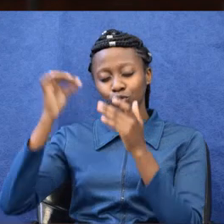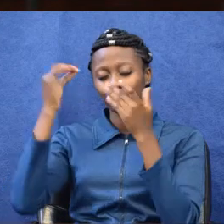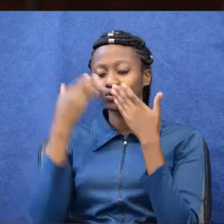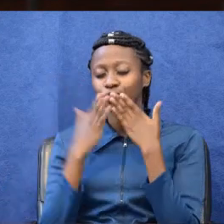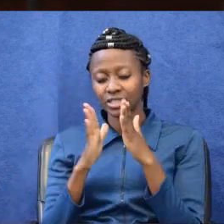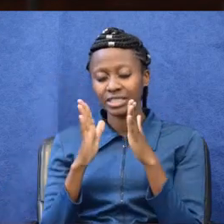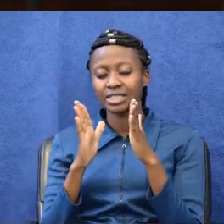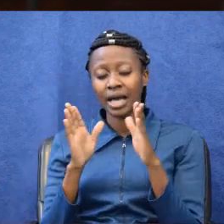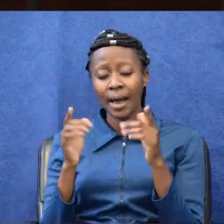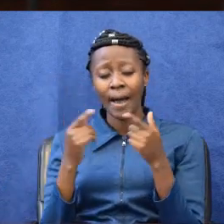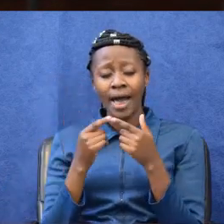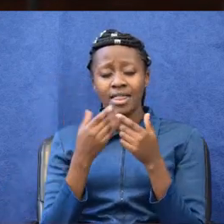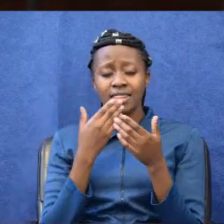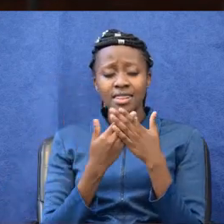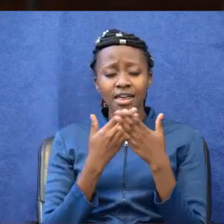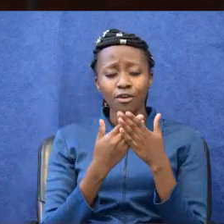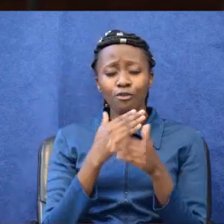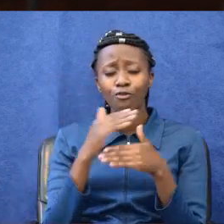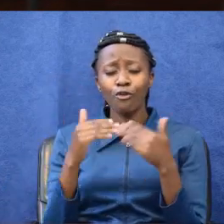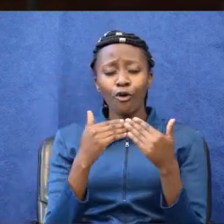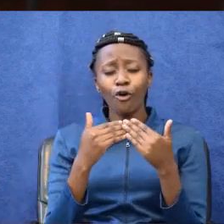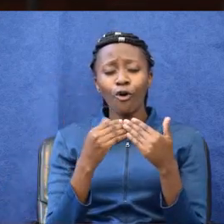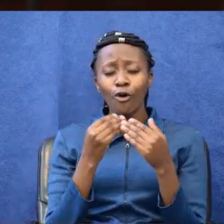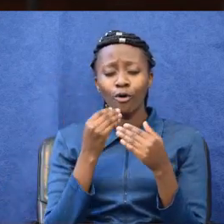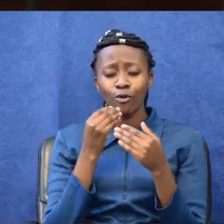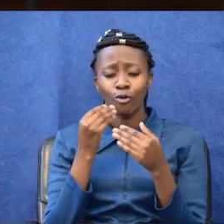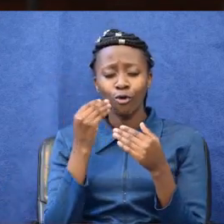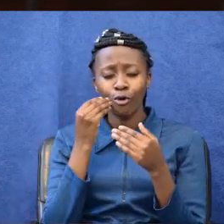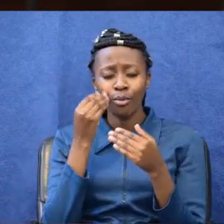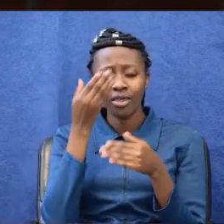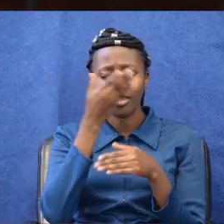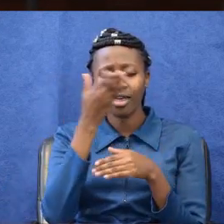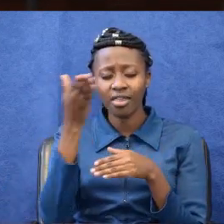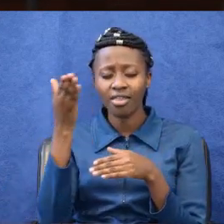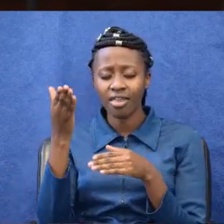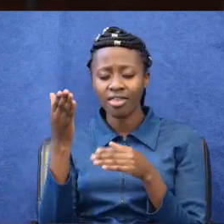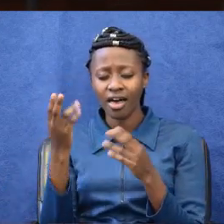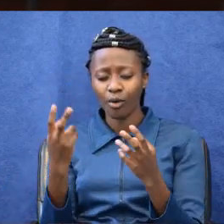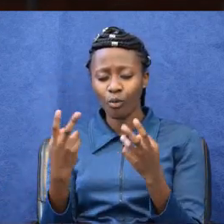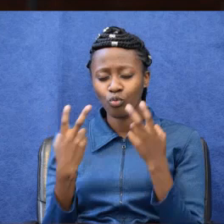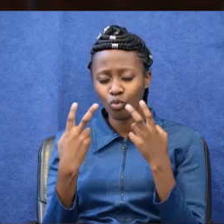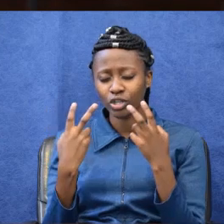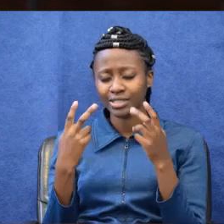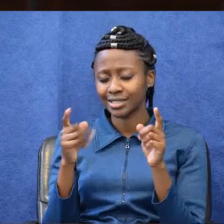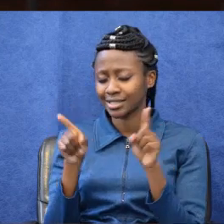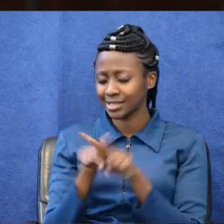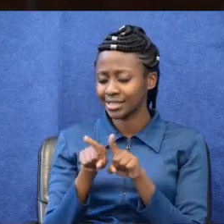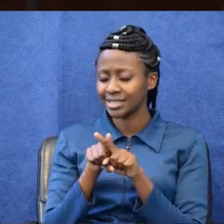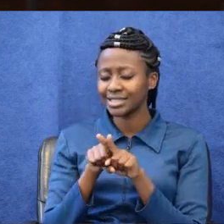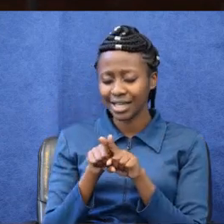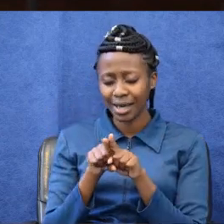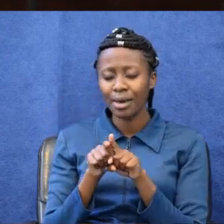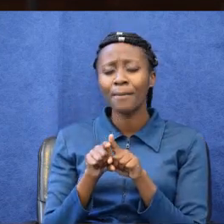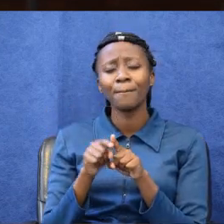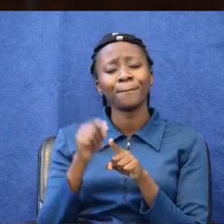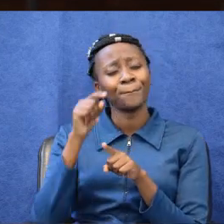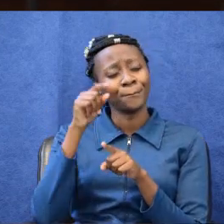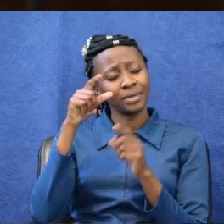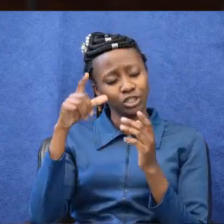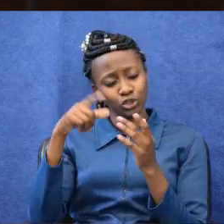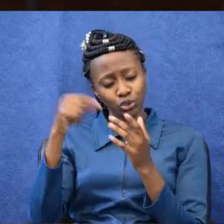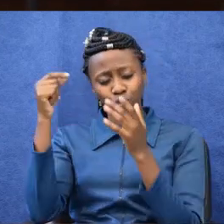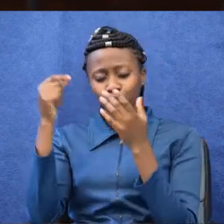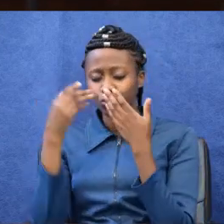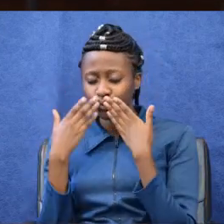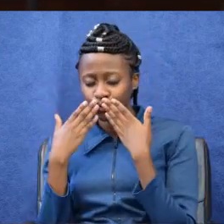children who are at home and who are watching us this morning. Lord Almighty, they have been chosen of thee. We thank you, Lord, as